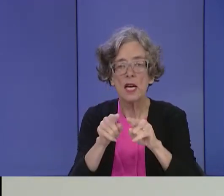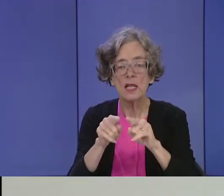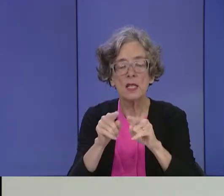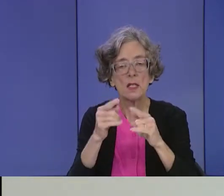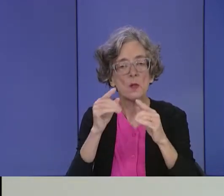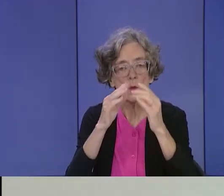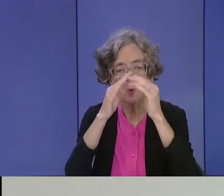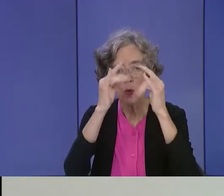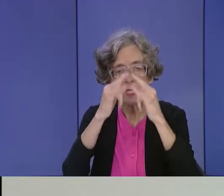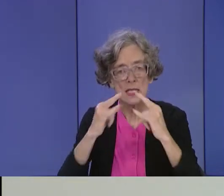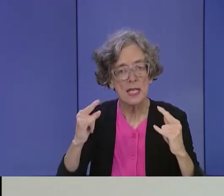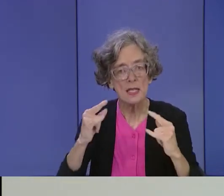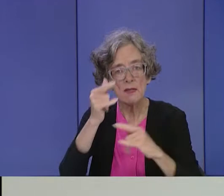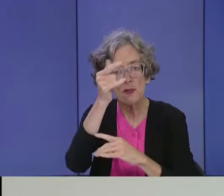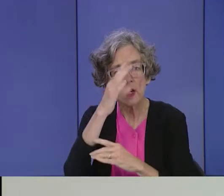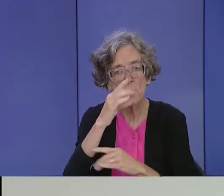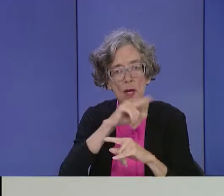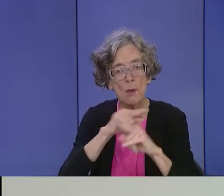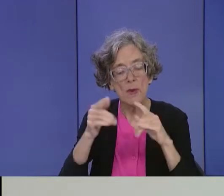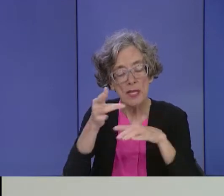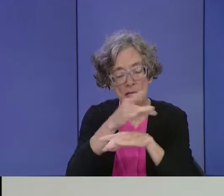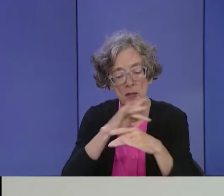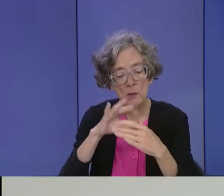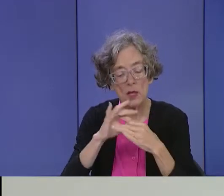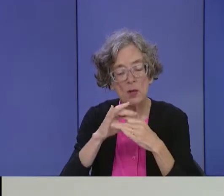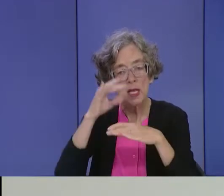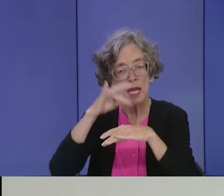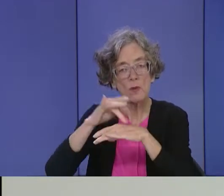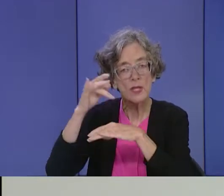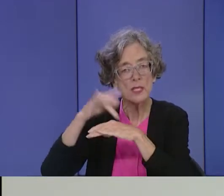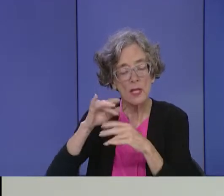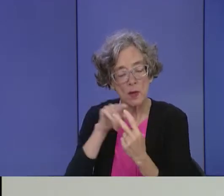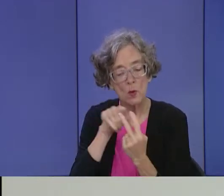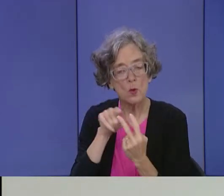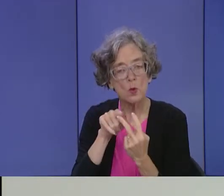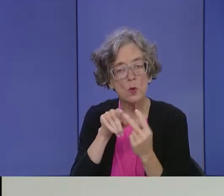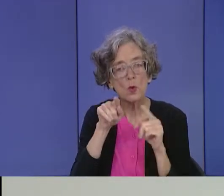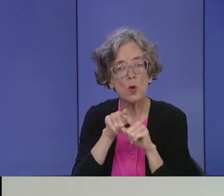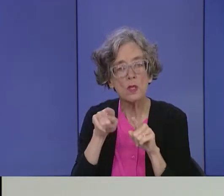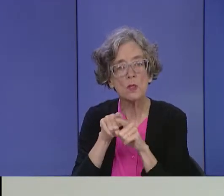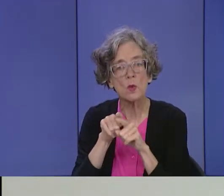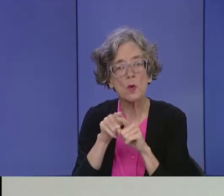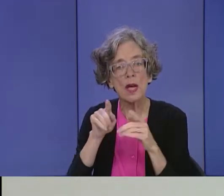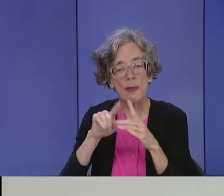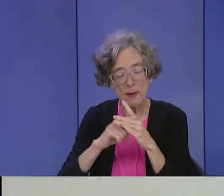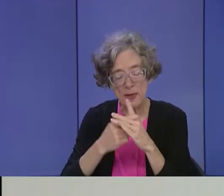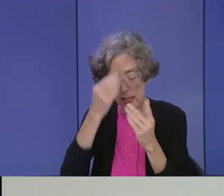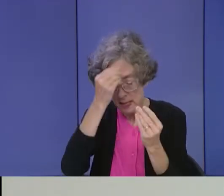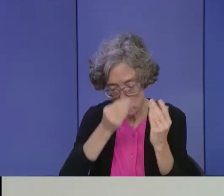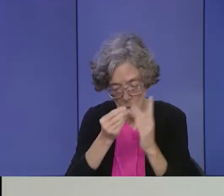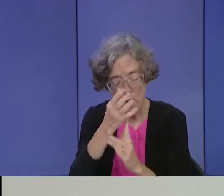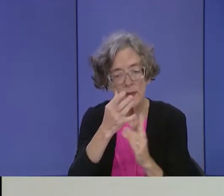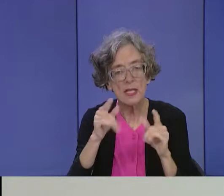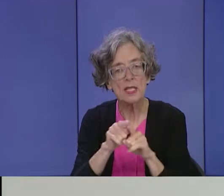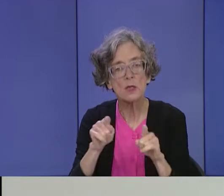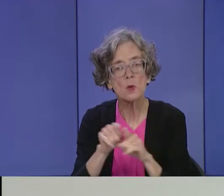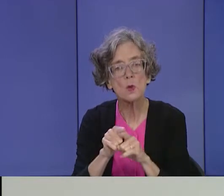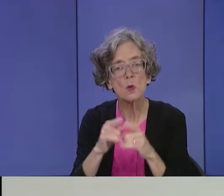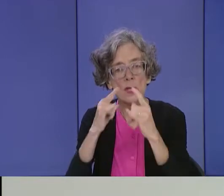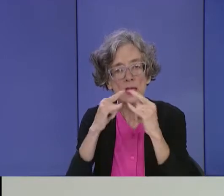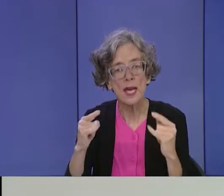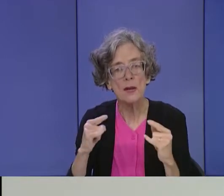to the tent. Yet the Spirit came to rest on them also, and they prophesied in the